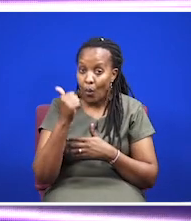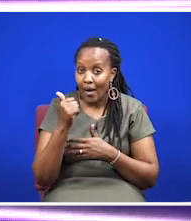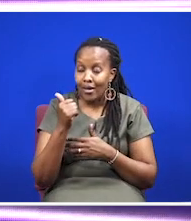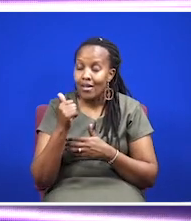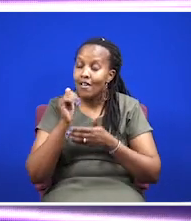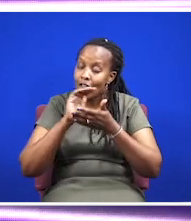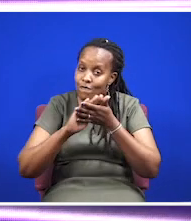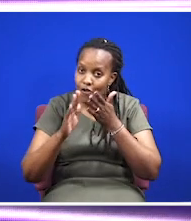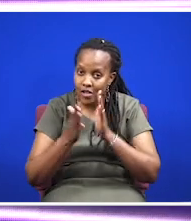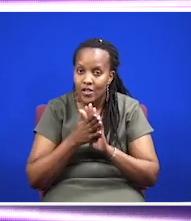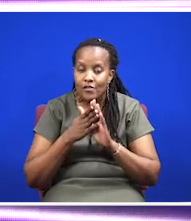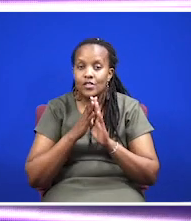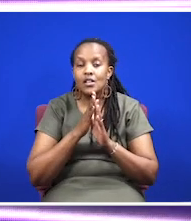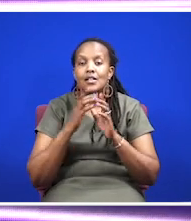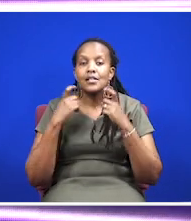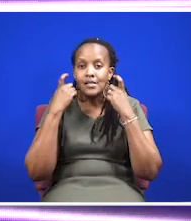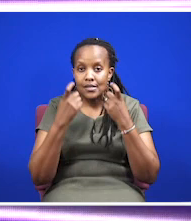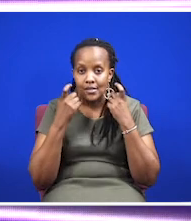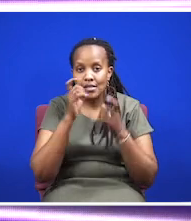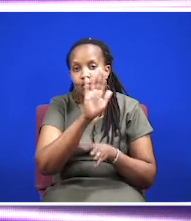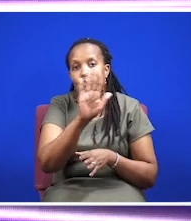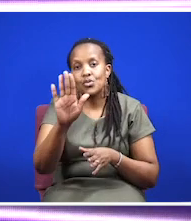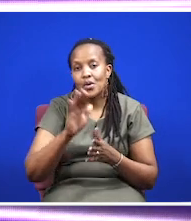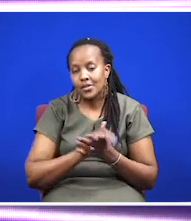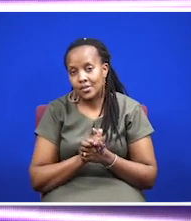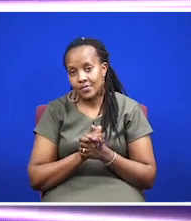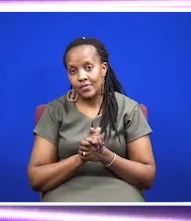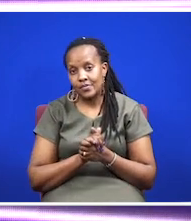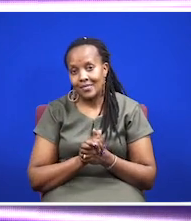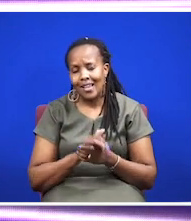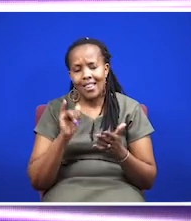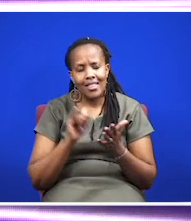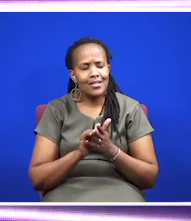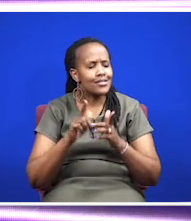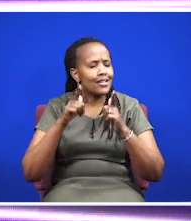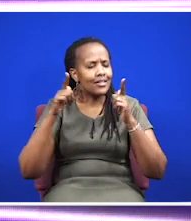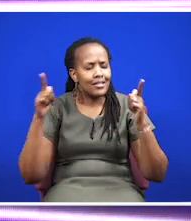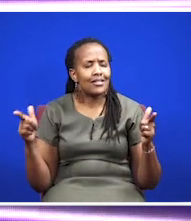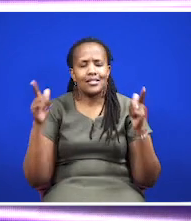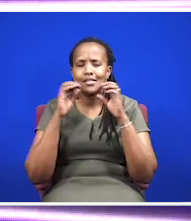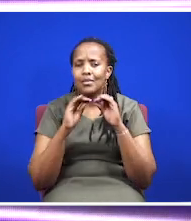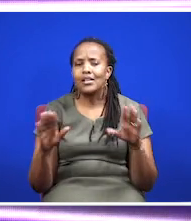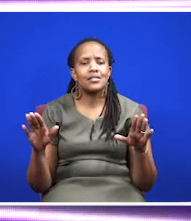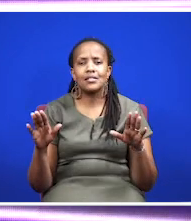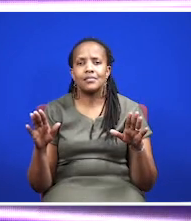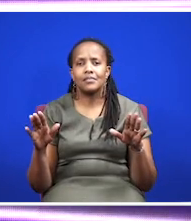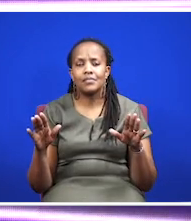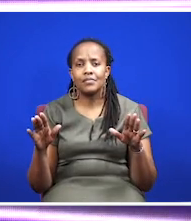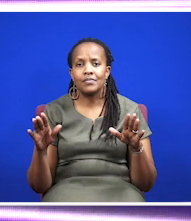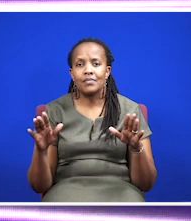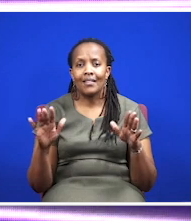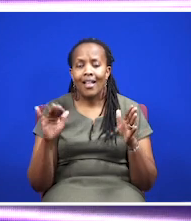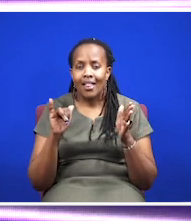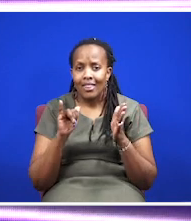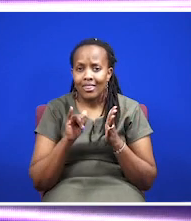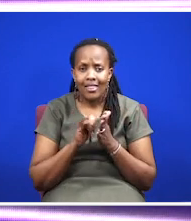forgives sins. And that's the greatest blessing that we can receive. The assurance that it is well with us and with God.